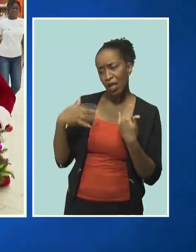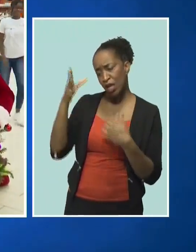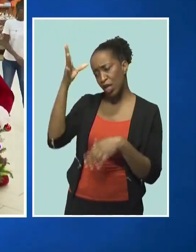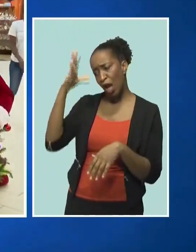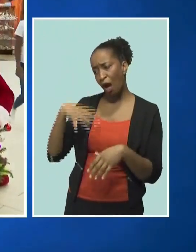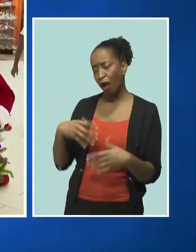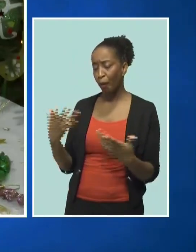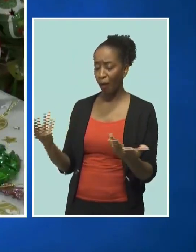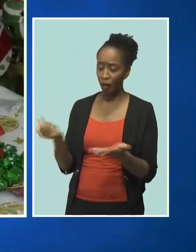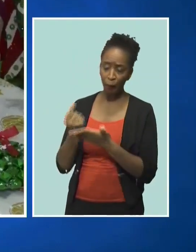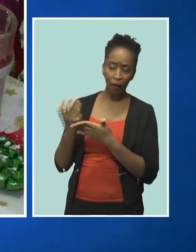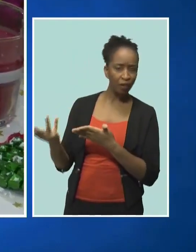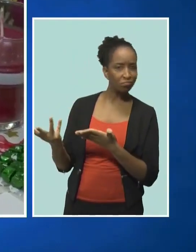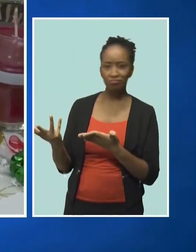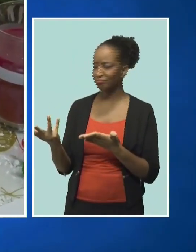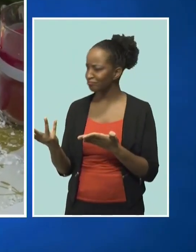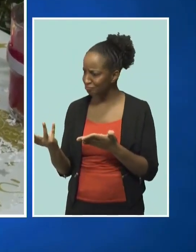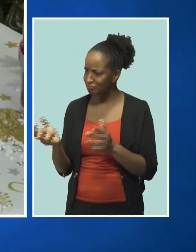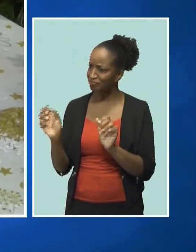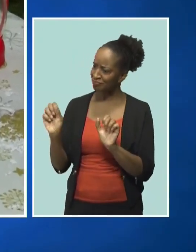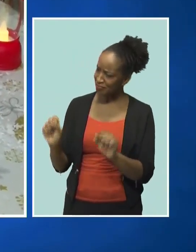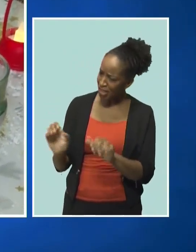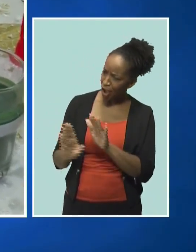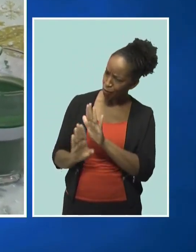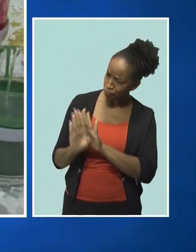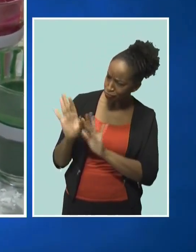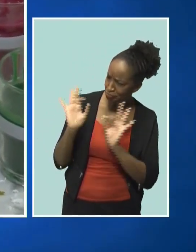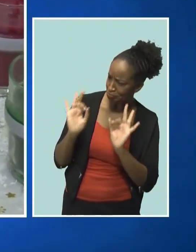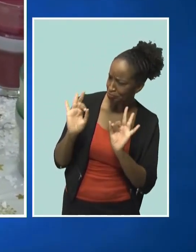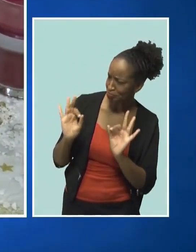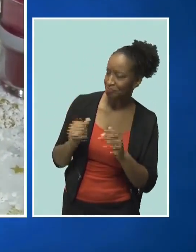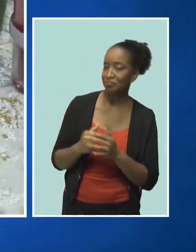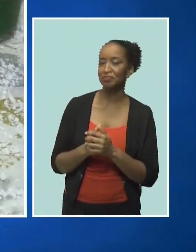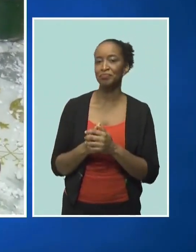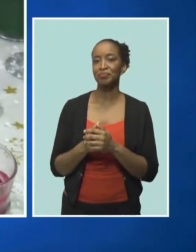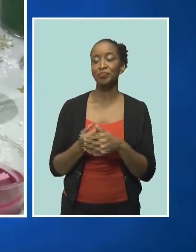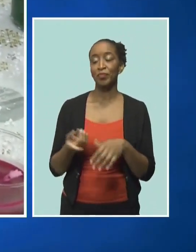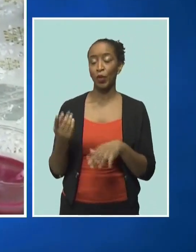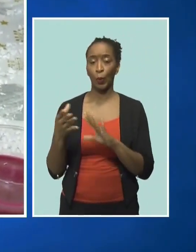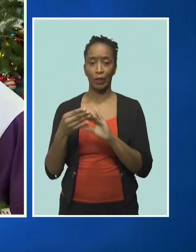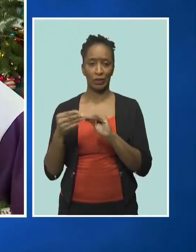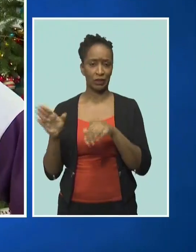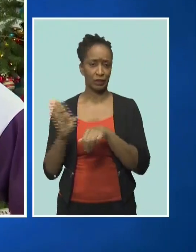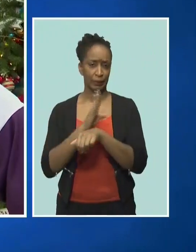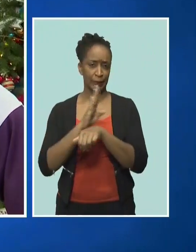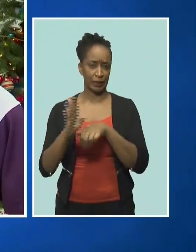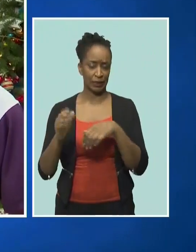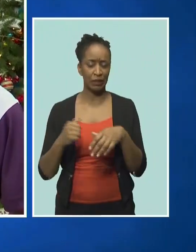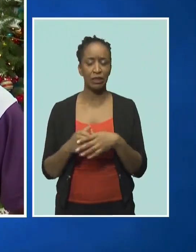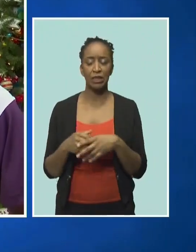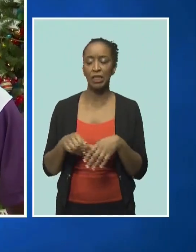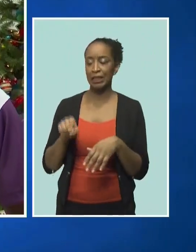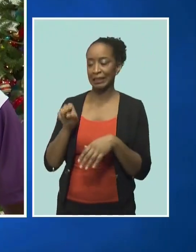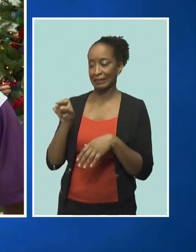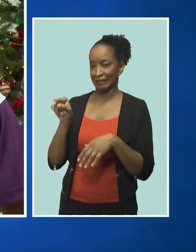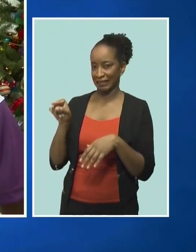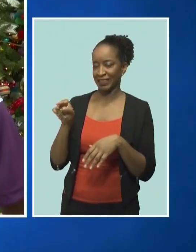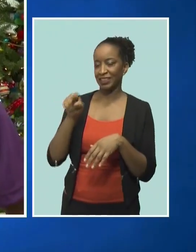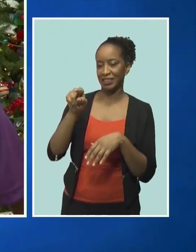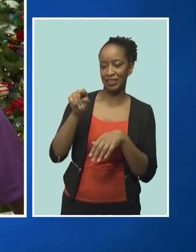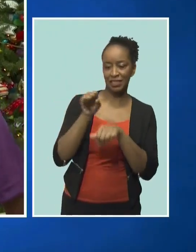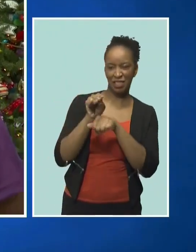Cox of Graydon Sealy about their candle business. Shakir and our mentor came up with the colors and the